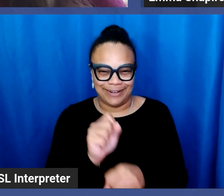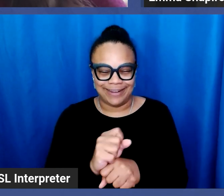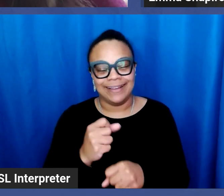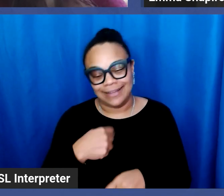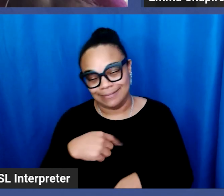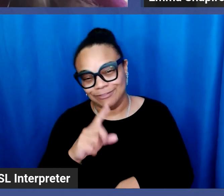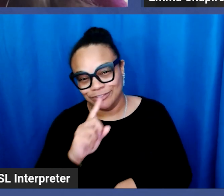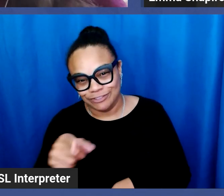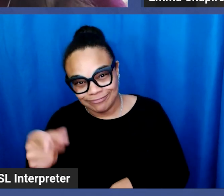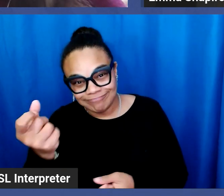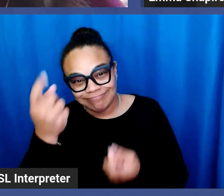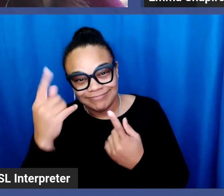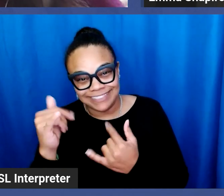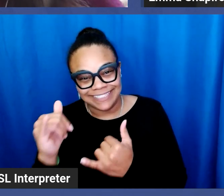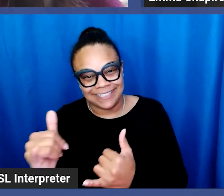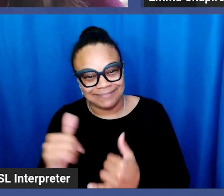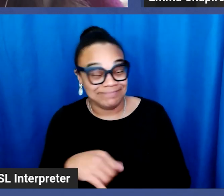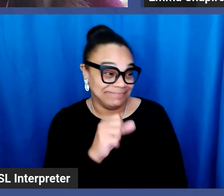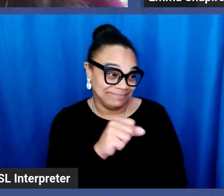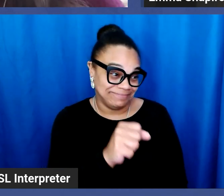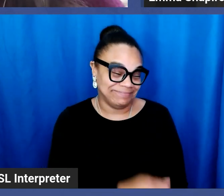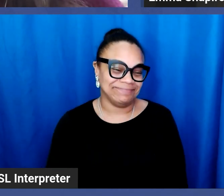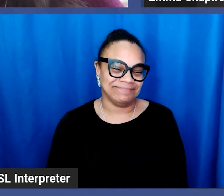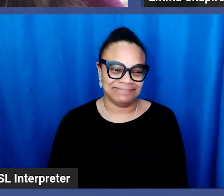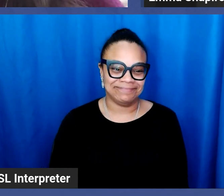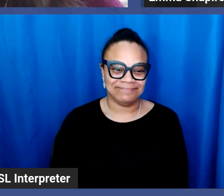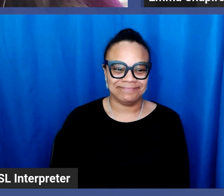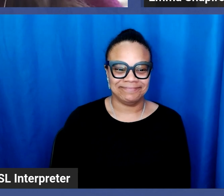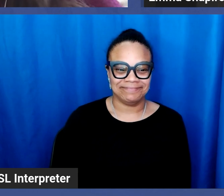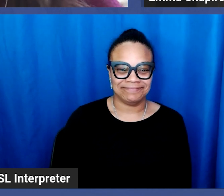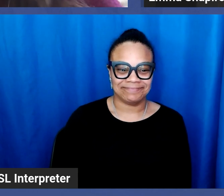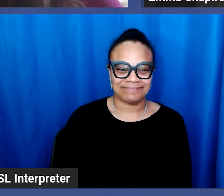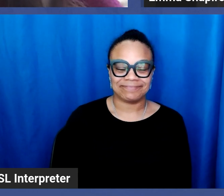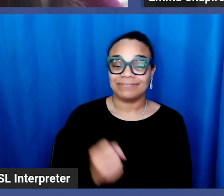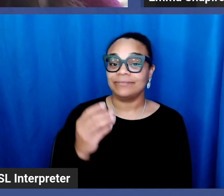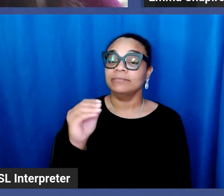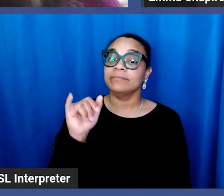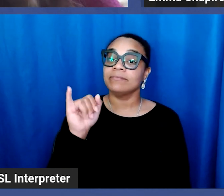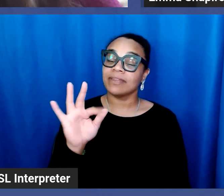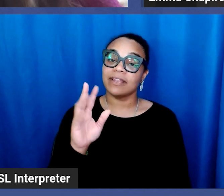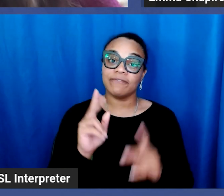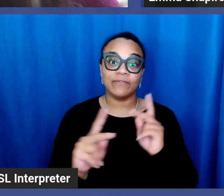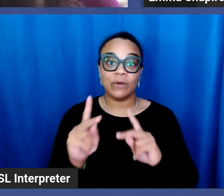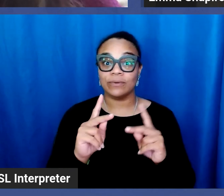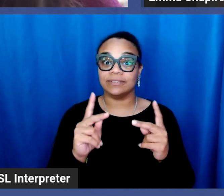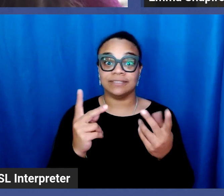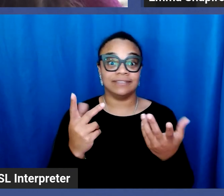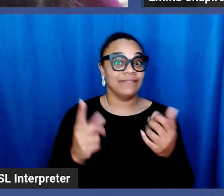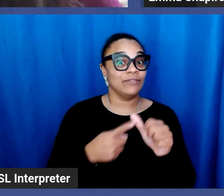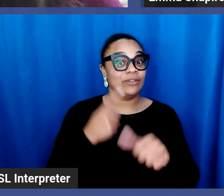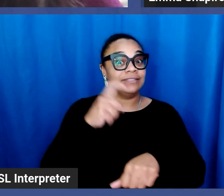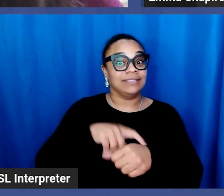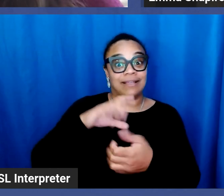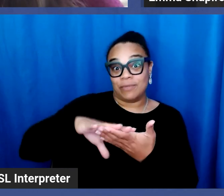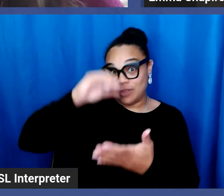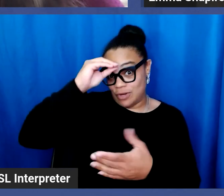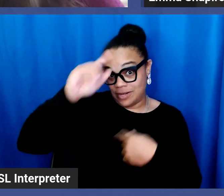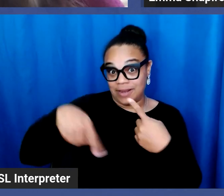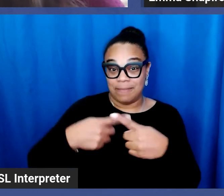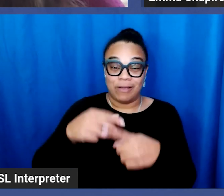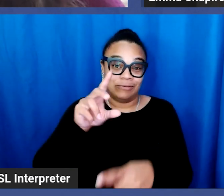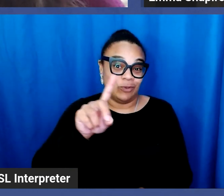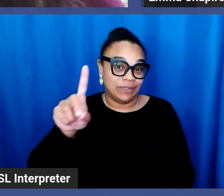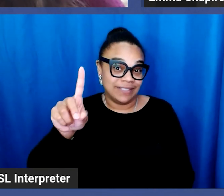sure you can relate. Yeah, for sure. So if folks, if this is their first time learning about Don't Delete Art and